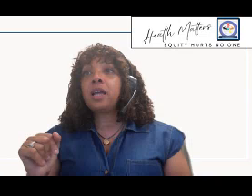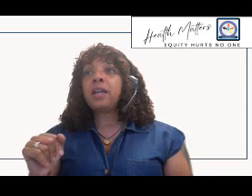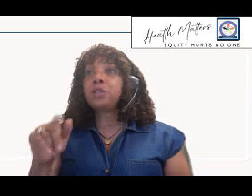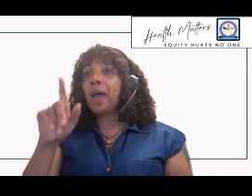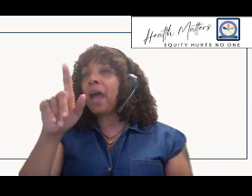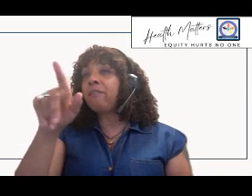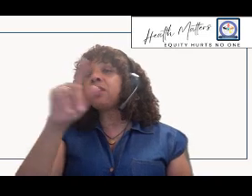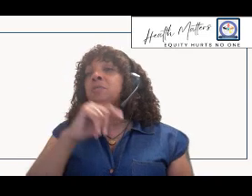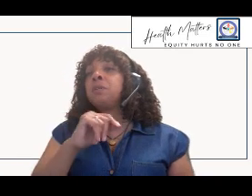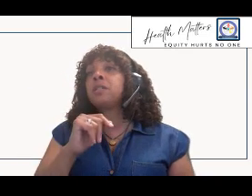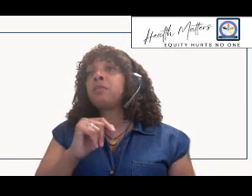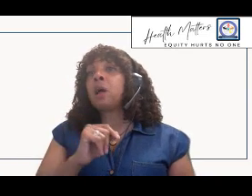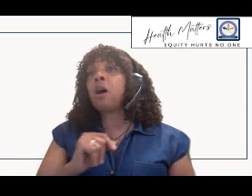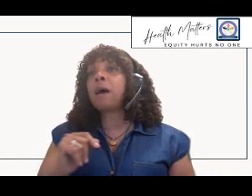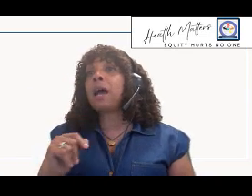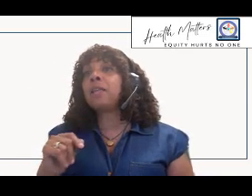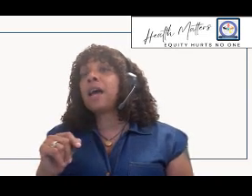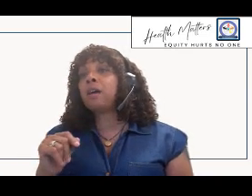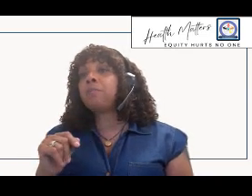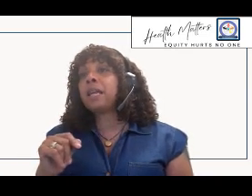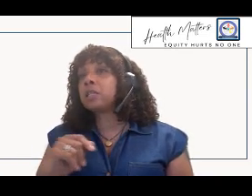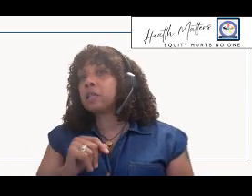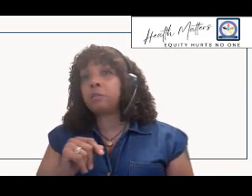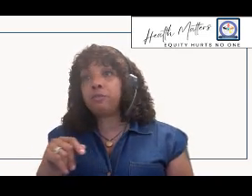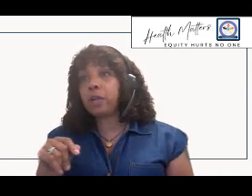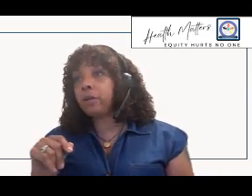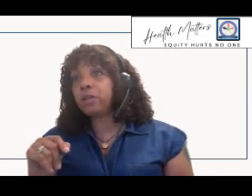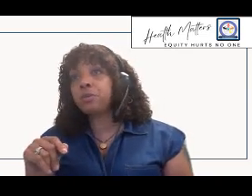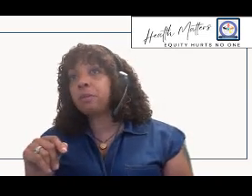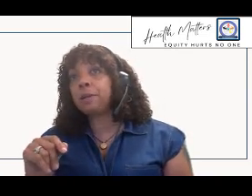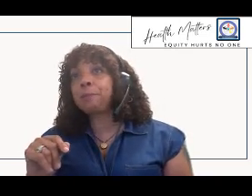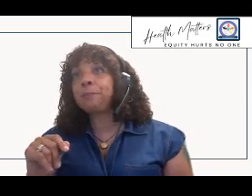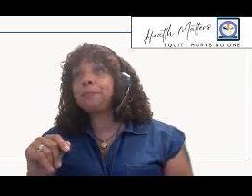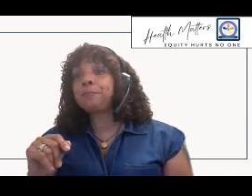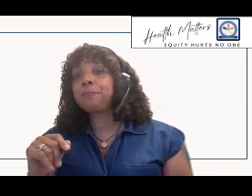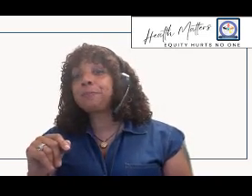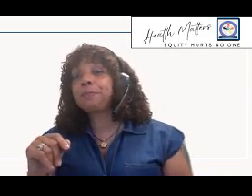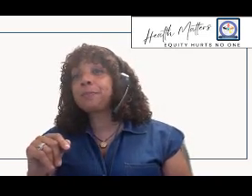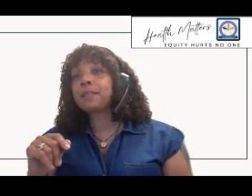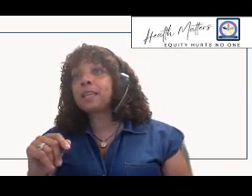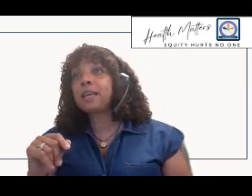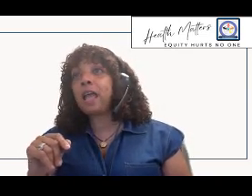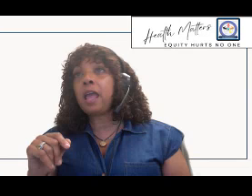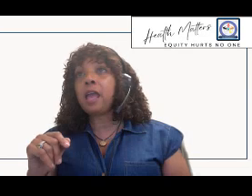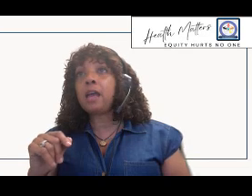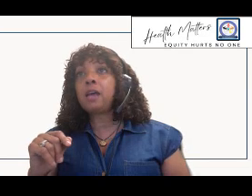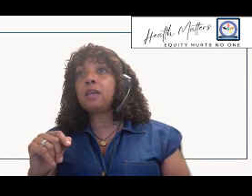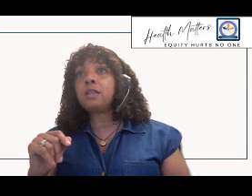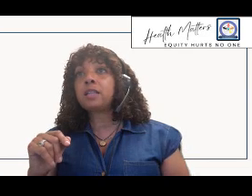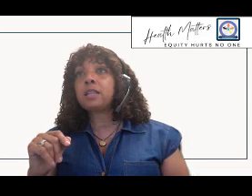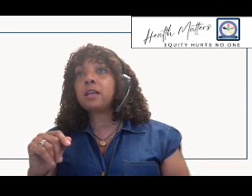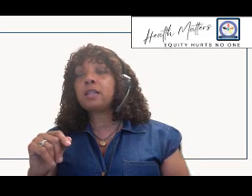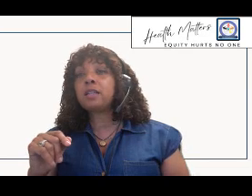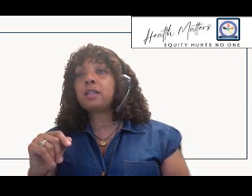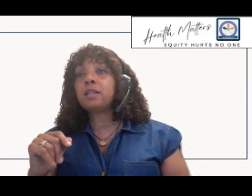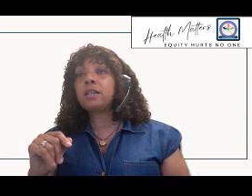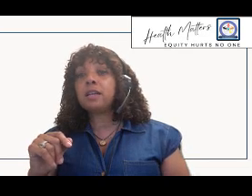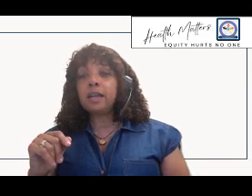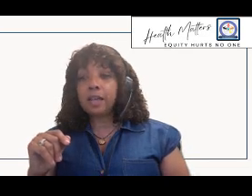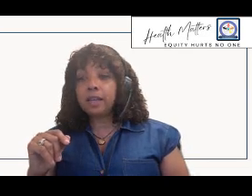years. And so having this piece of law behind that update is going to be very instrumental. And next